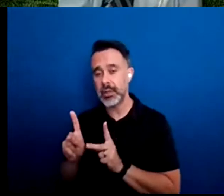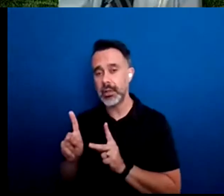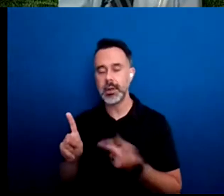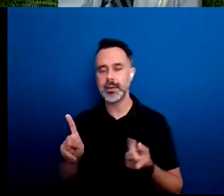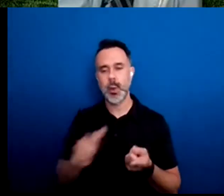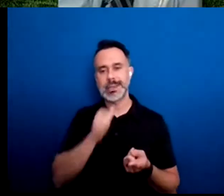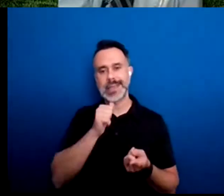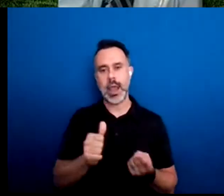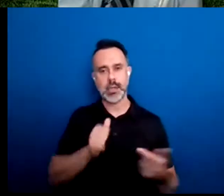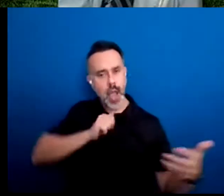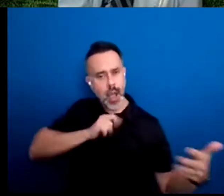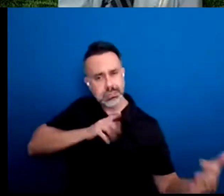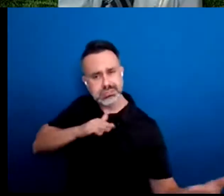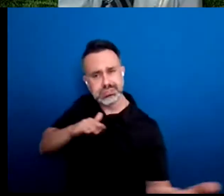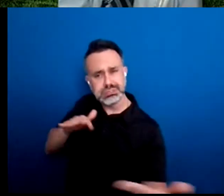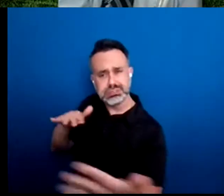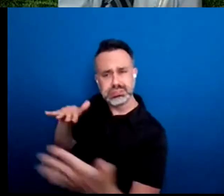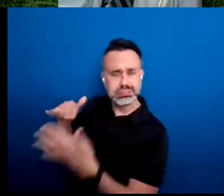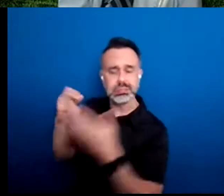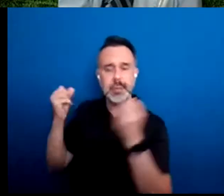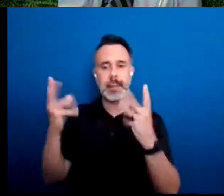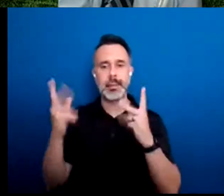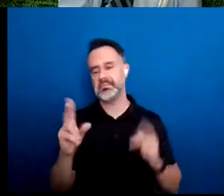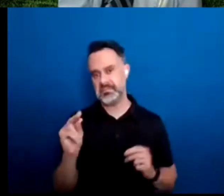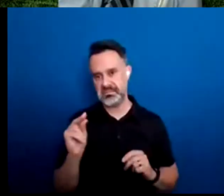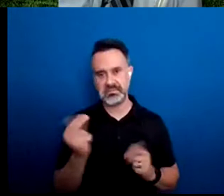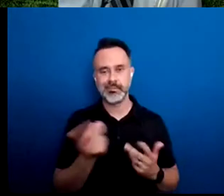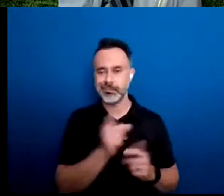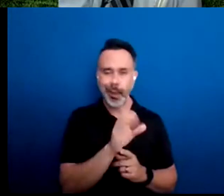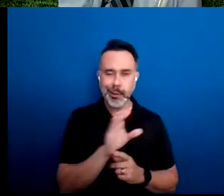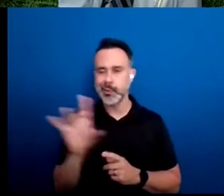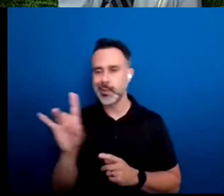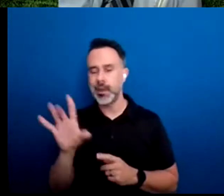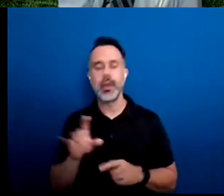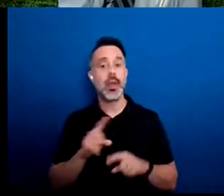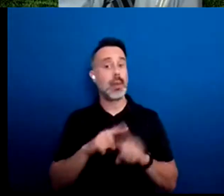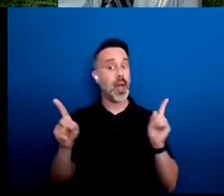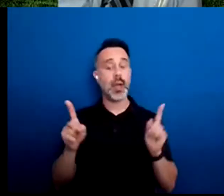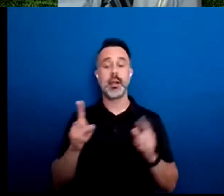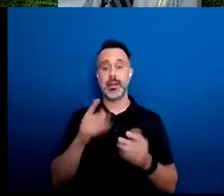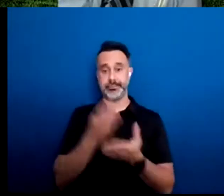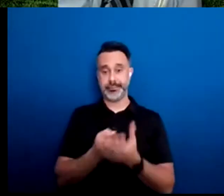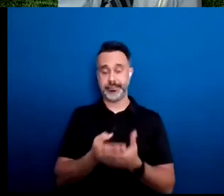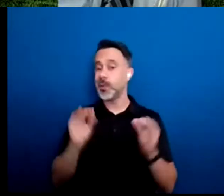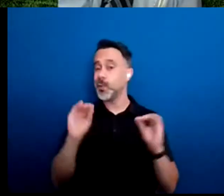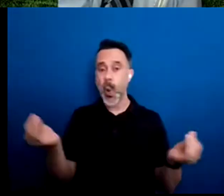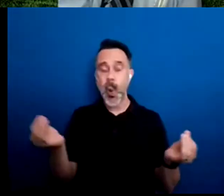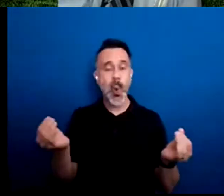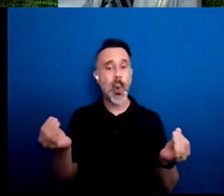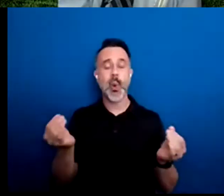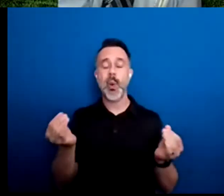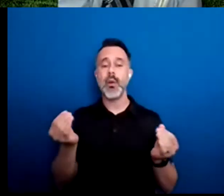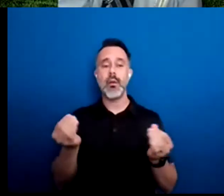studies. But what they did show was that there were no fetal malformations. There were no